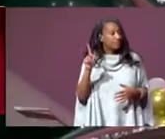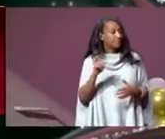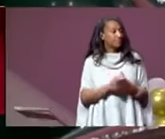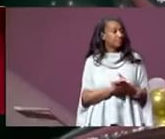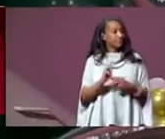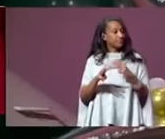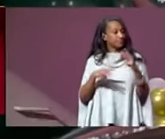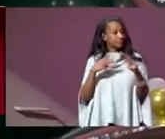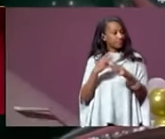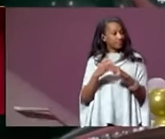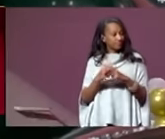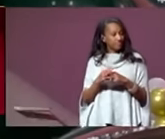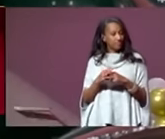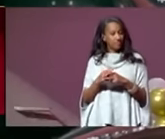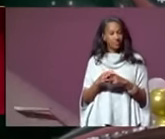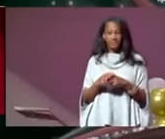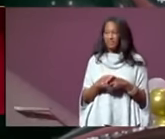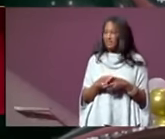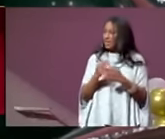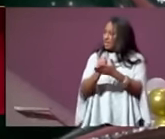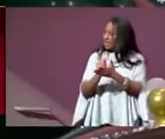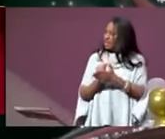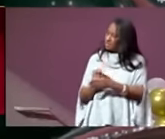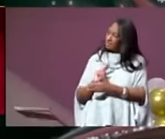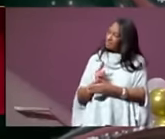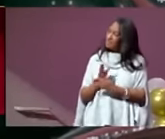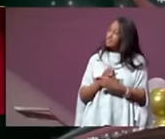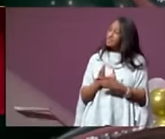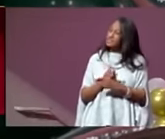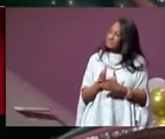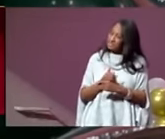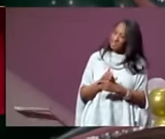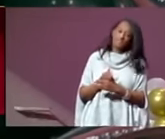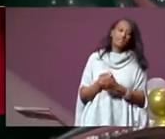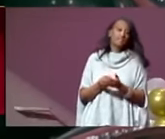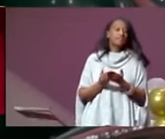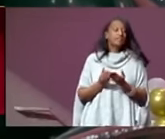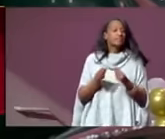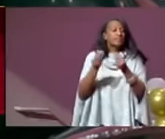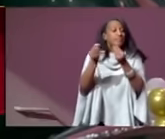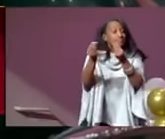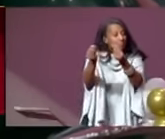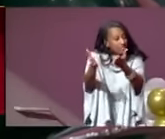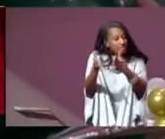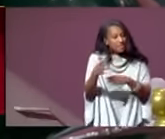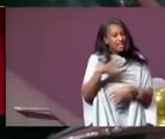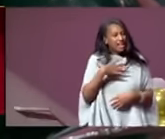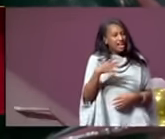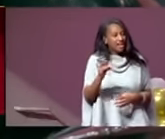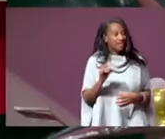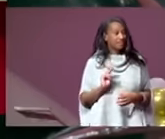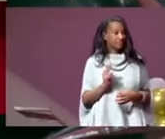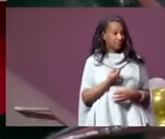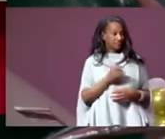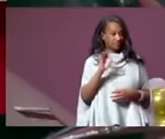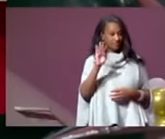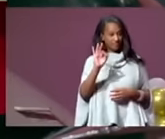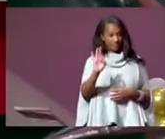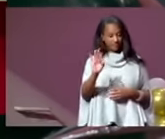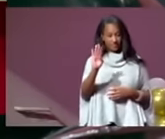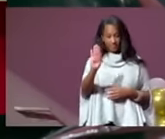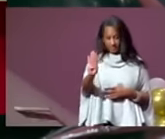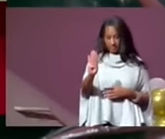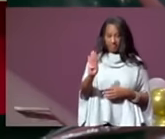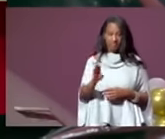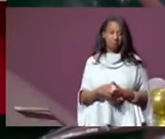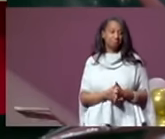world, do us a favor. Hit that like button. Hit the share button if you're online or you're in person and you want to know more about the great work of